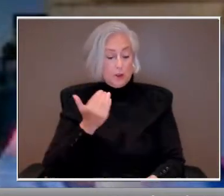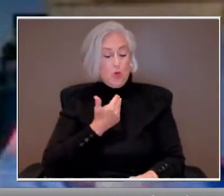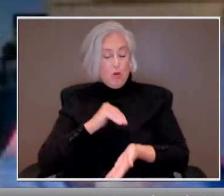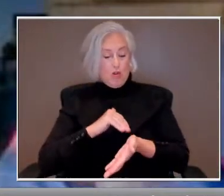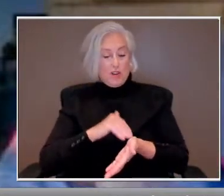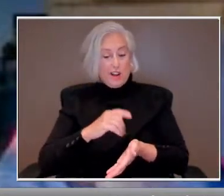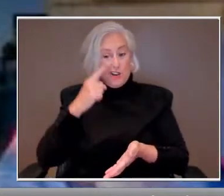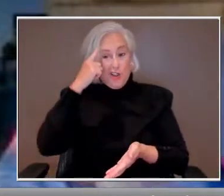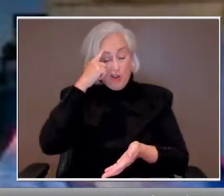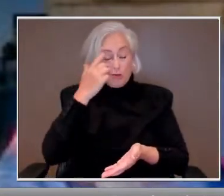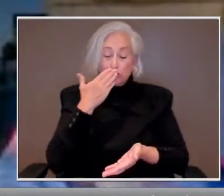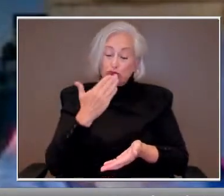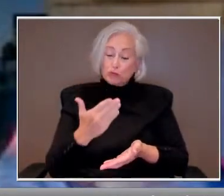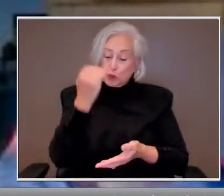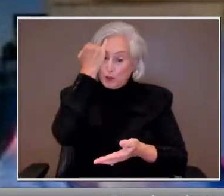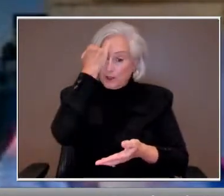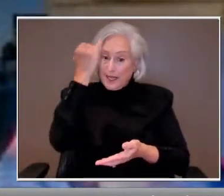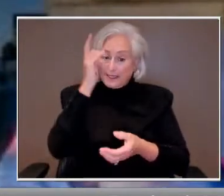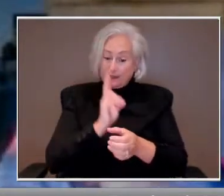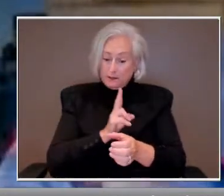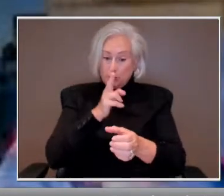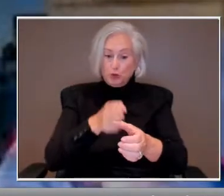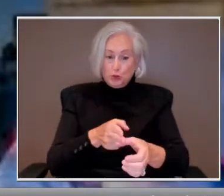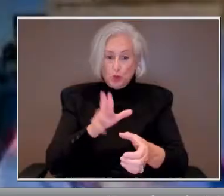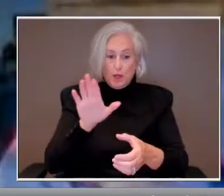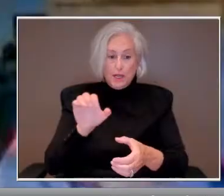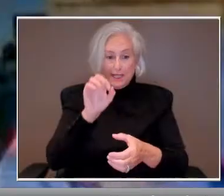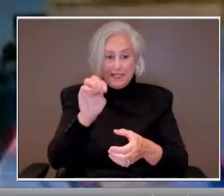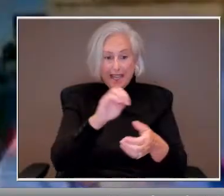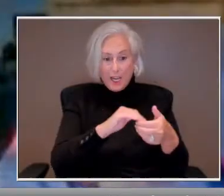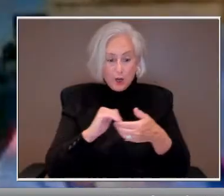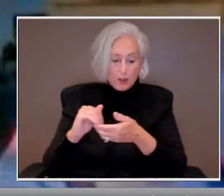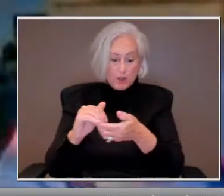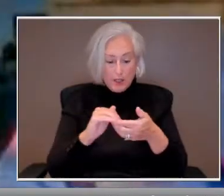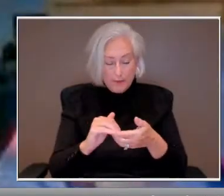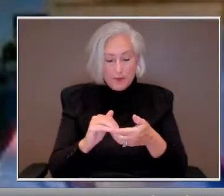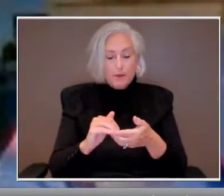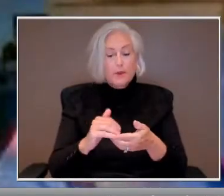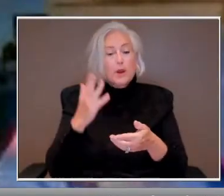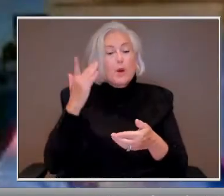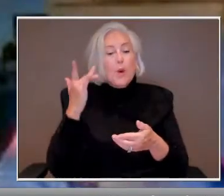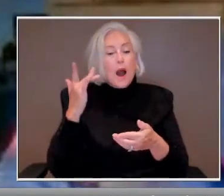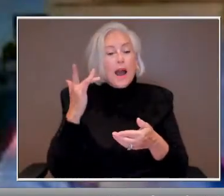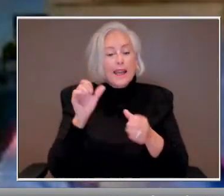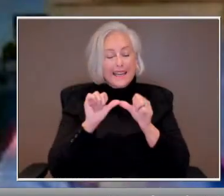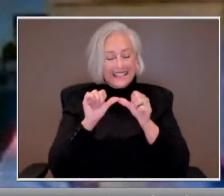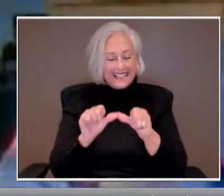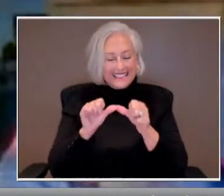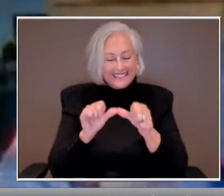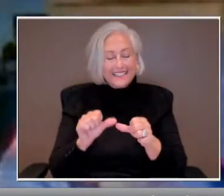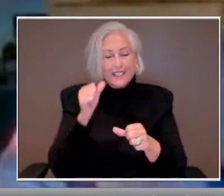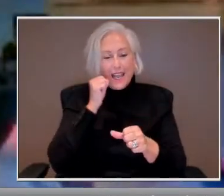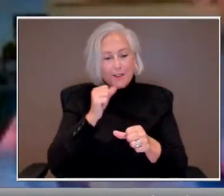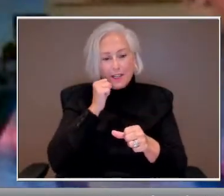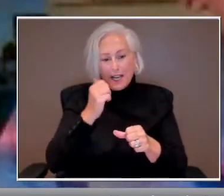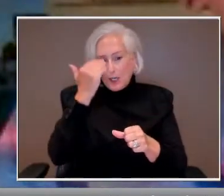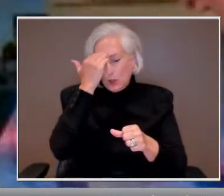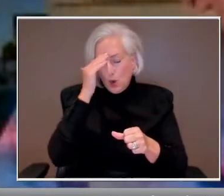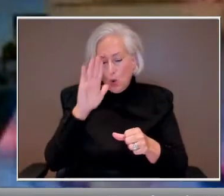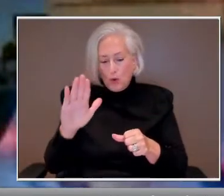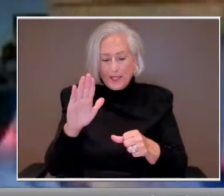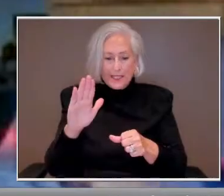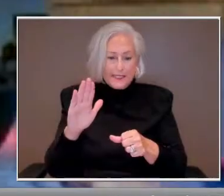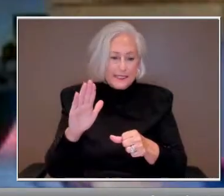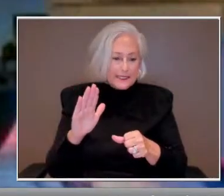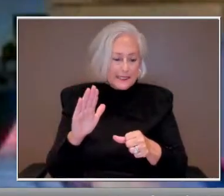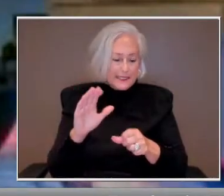to get, have continuing information on how to treat it, what to do, when to